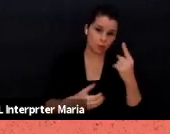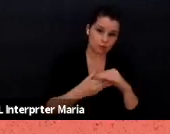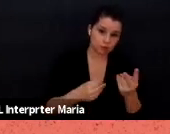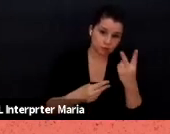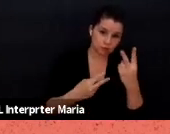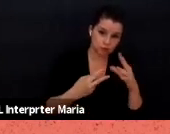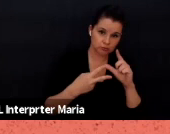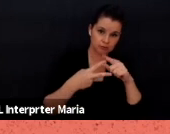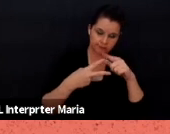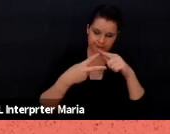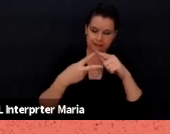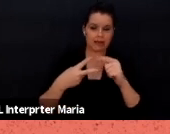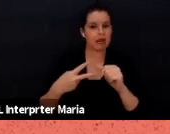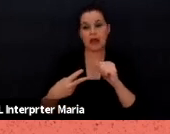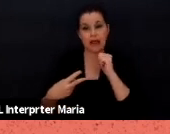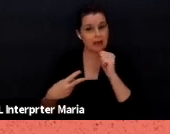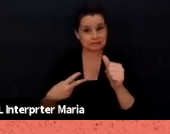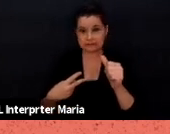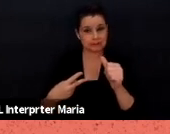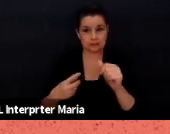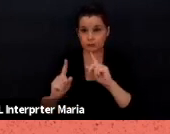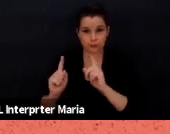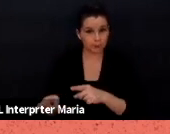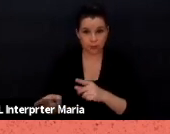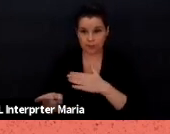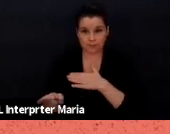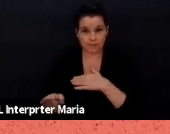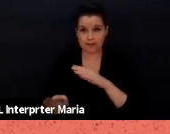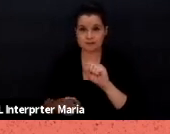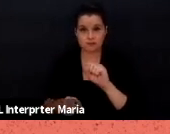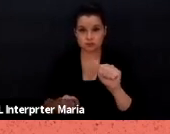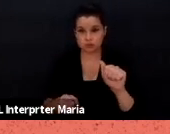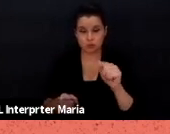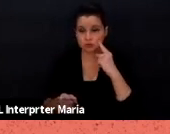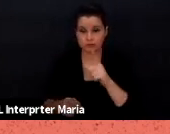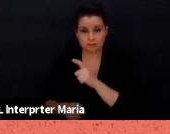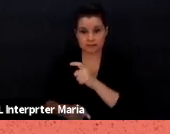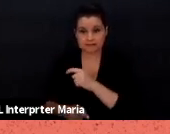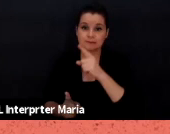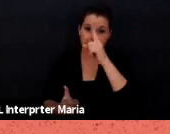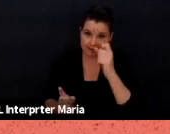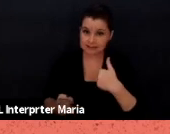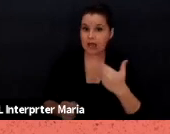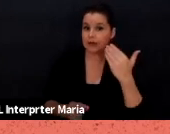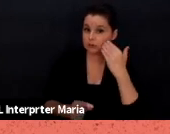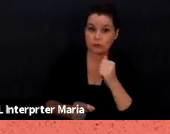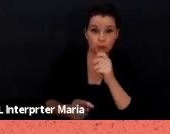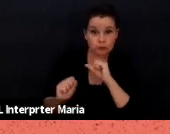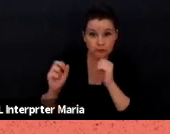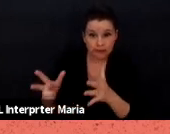either I didn't report my sexual assault to the police because I knew they wouldn't do